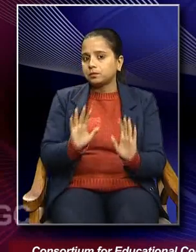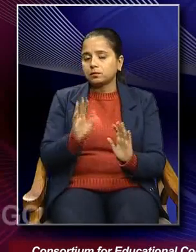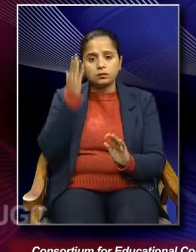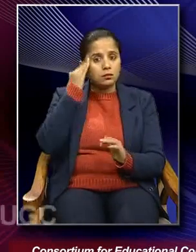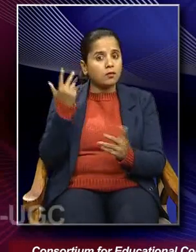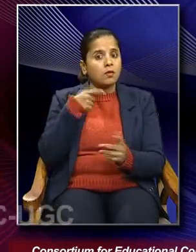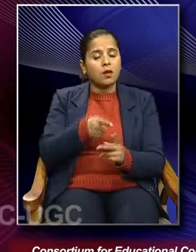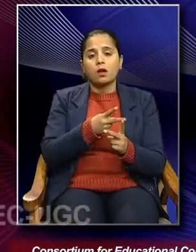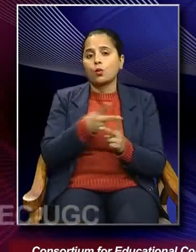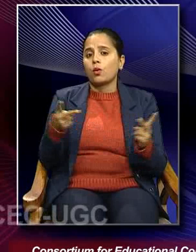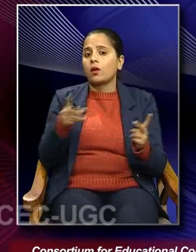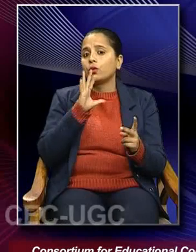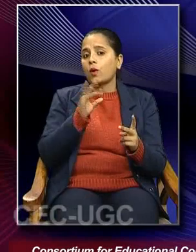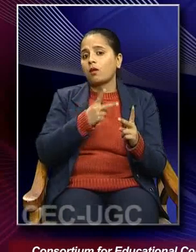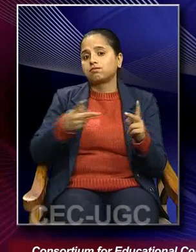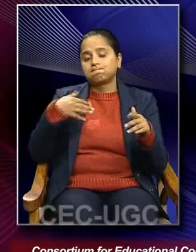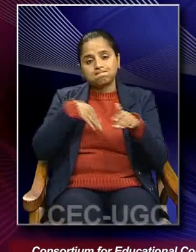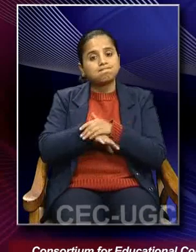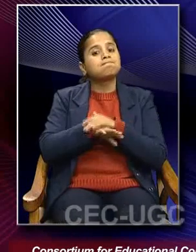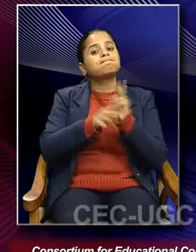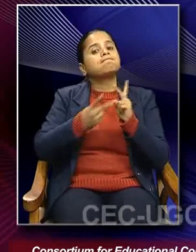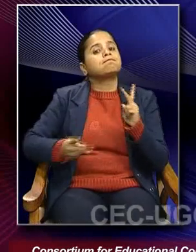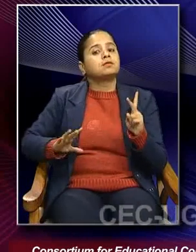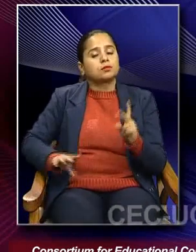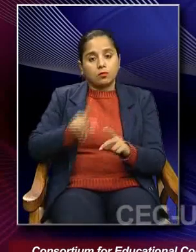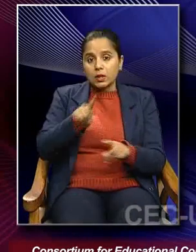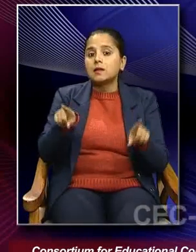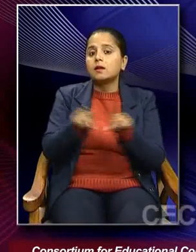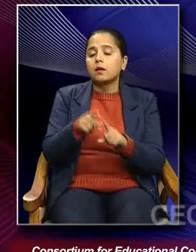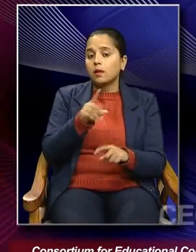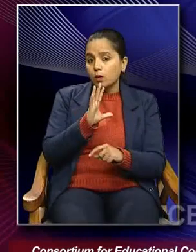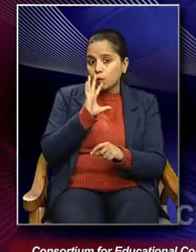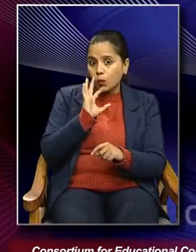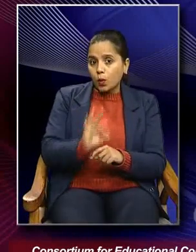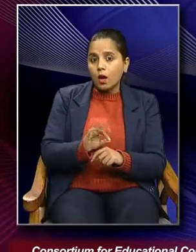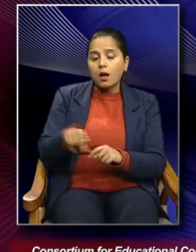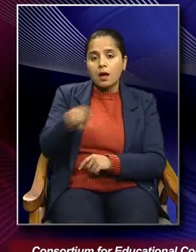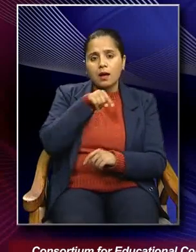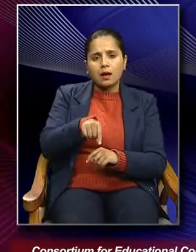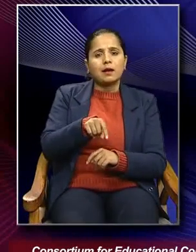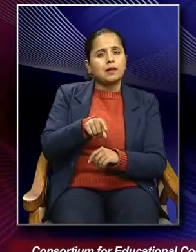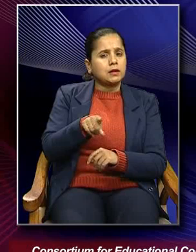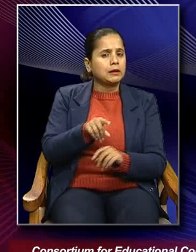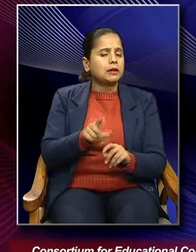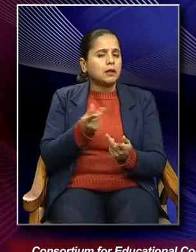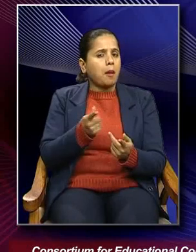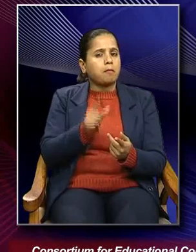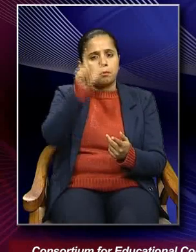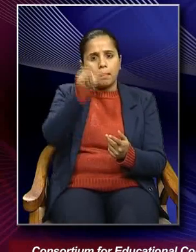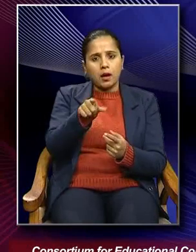have multiple realities. Whereas the reality which is very specific to